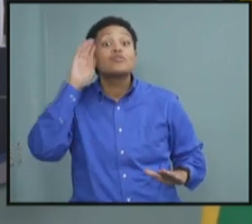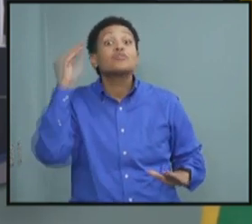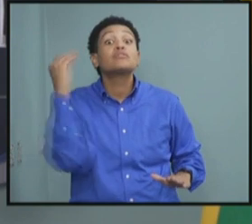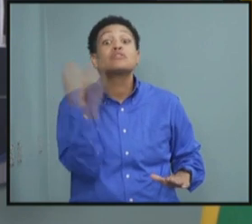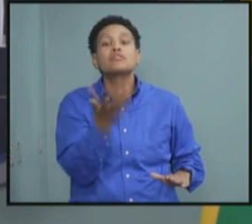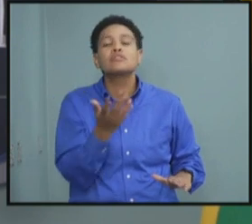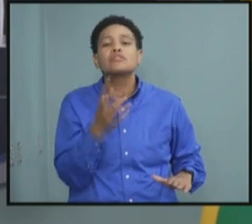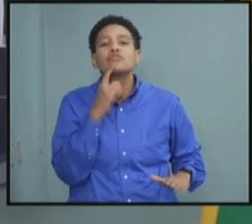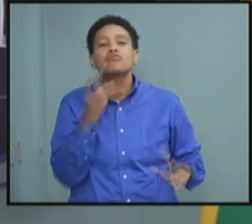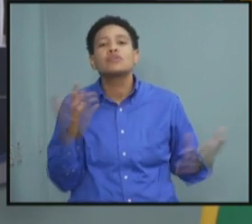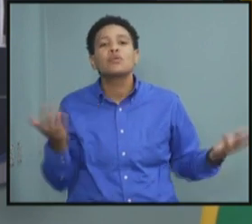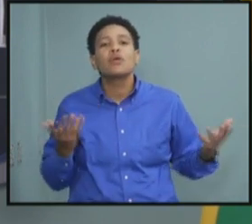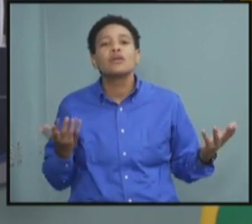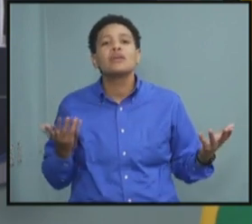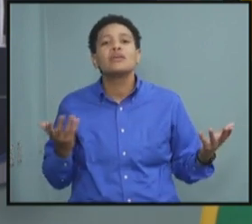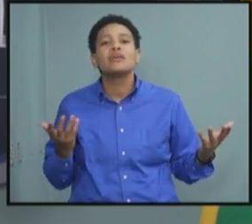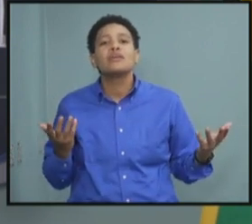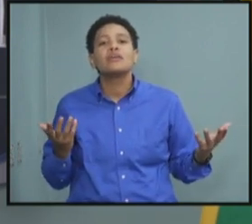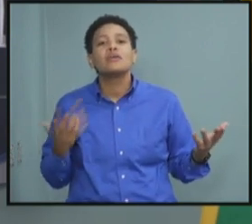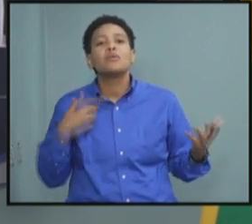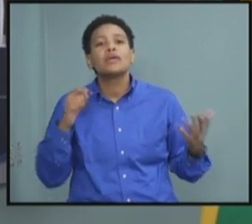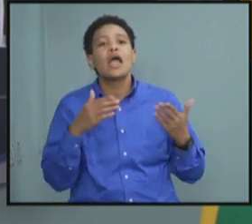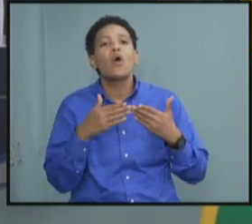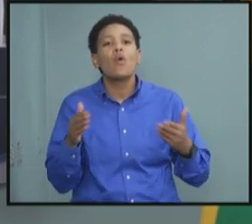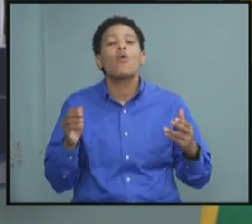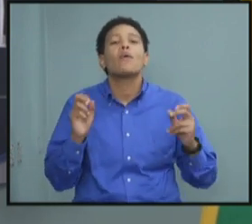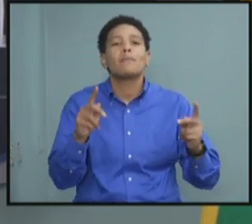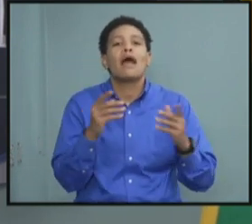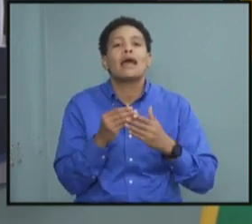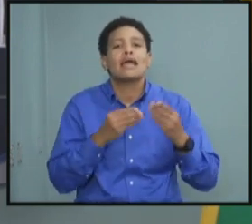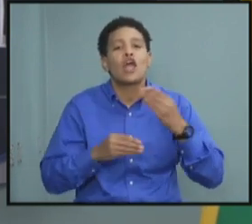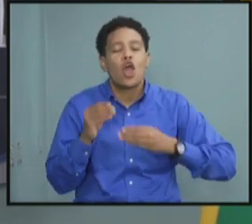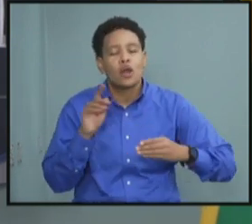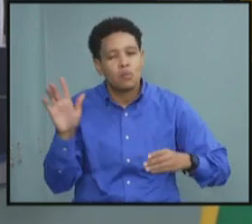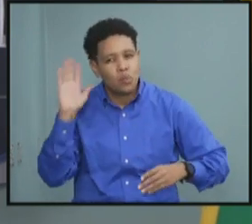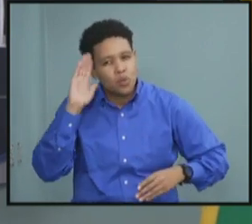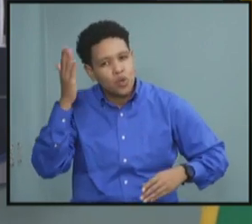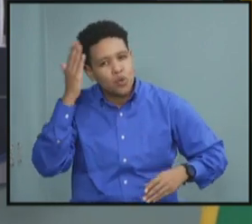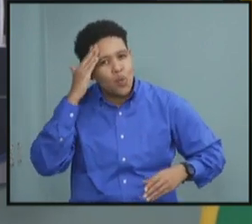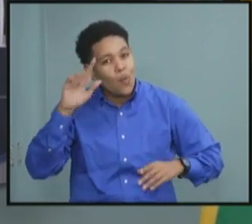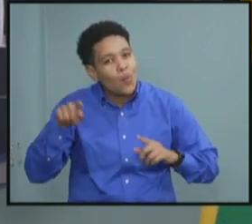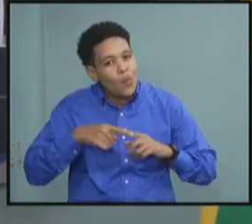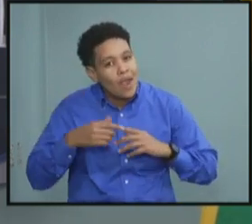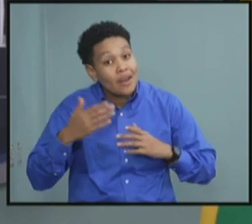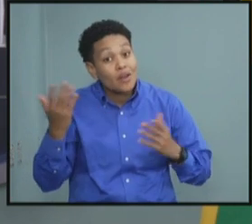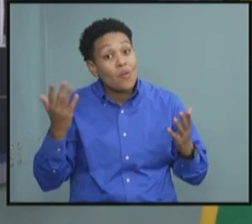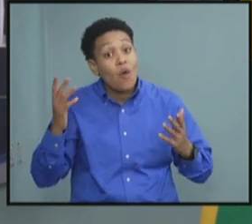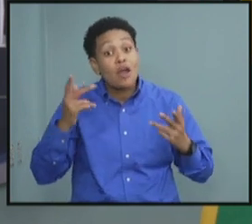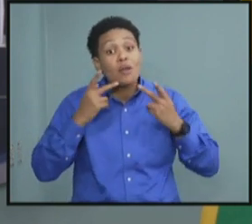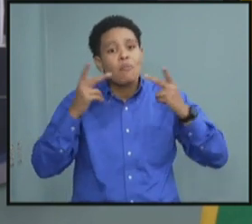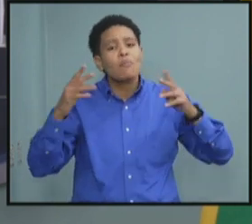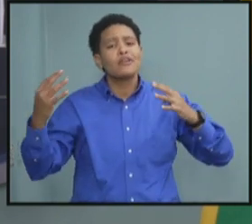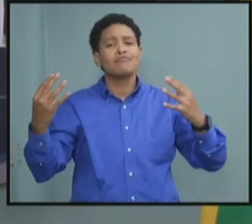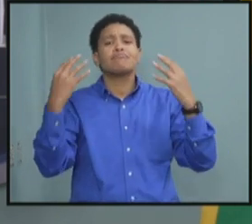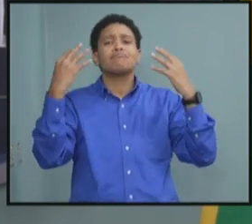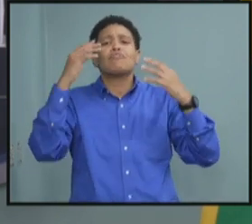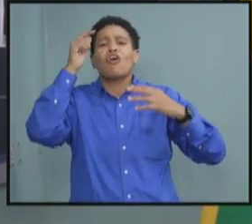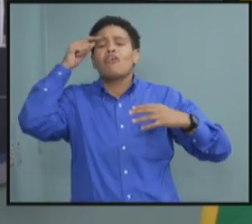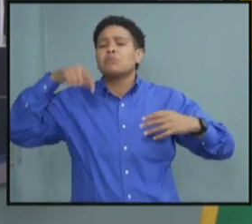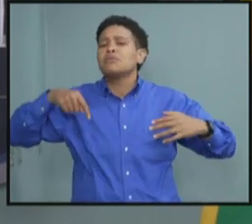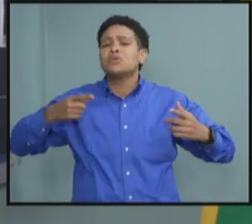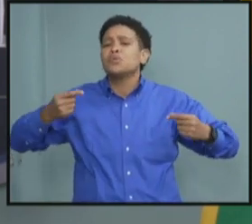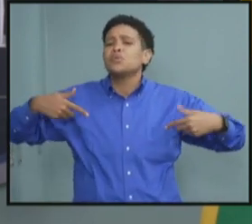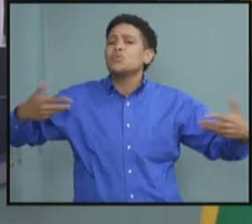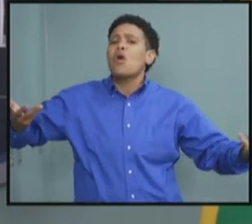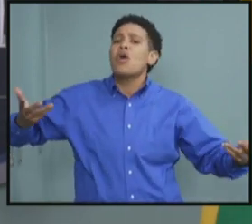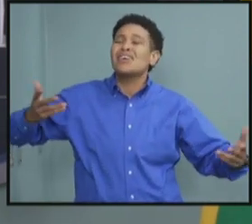forward the date that we can reopen the economy. What the public can see from this government is that